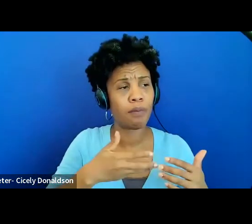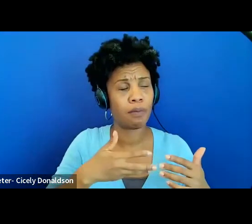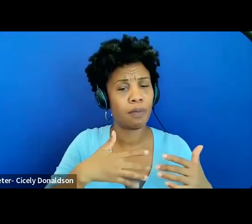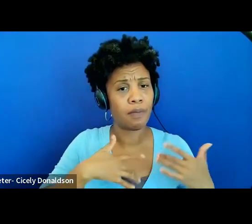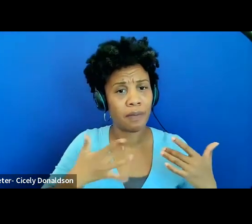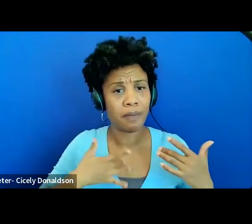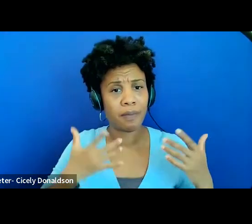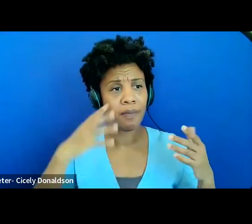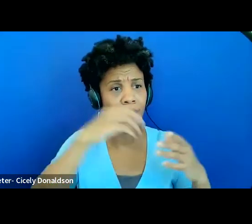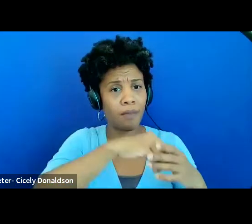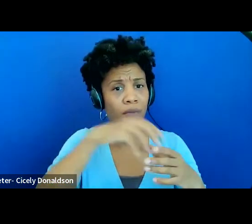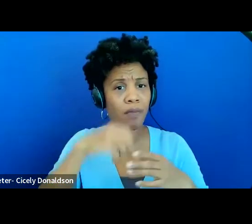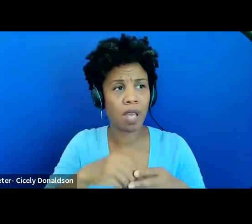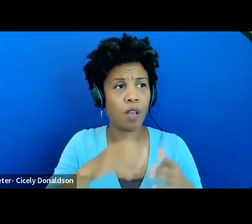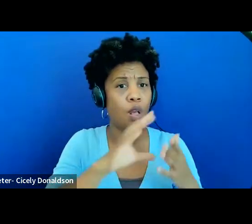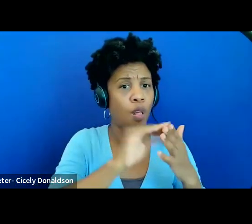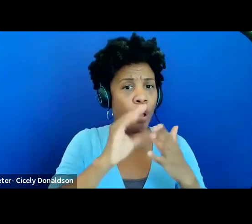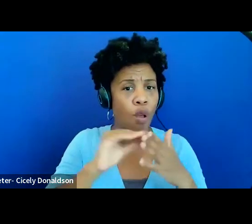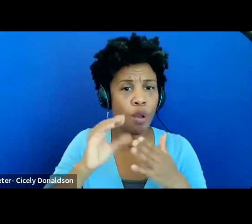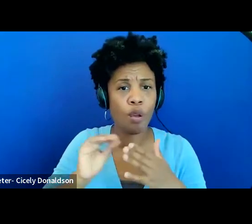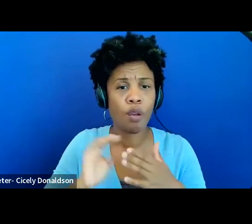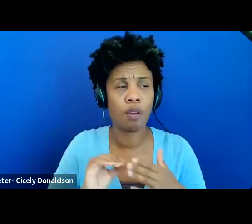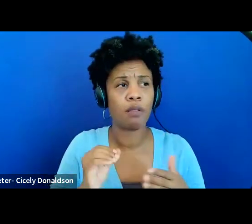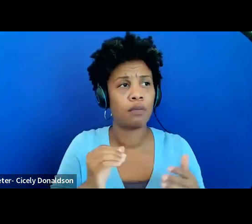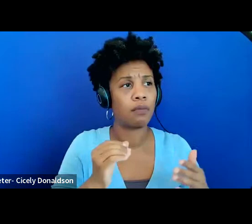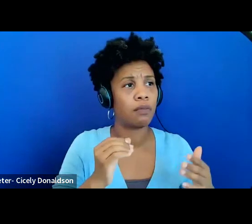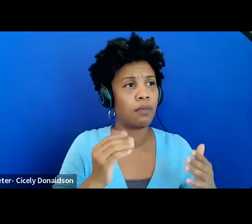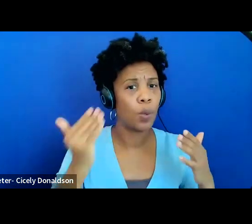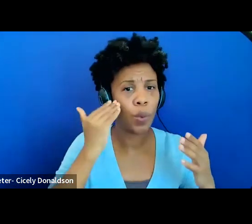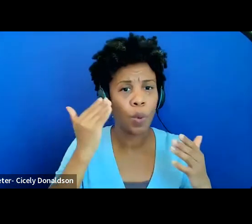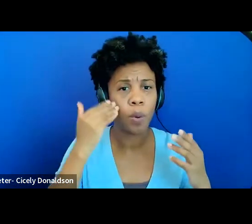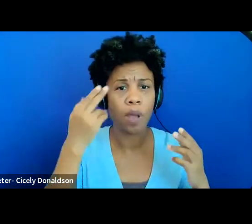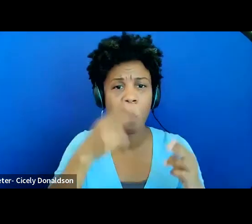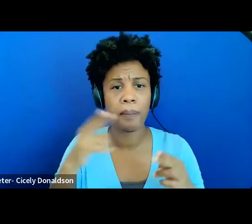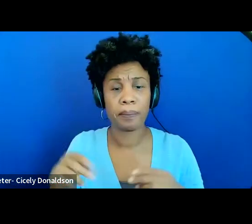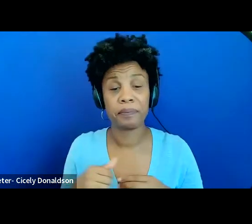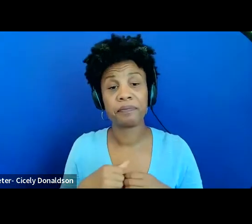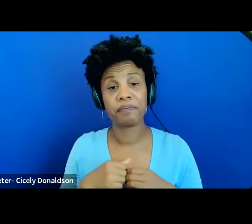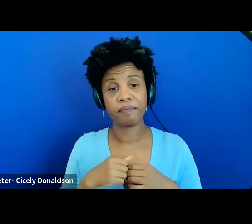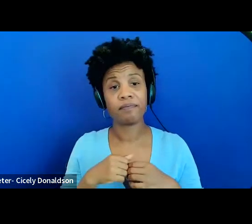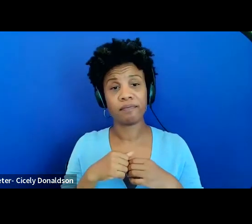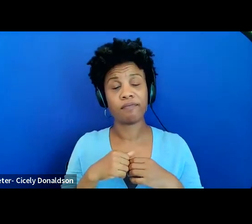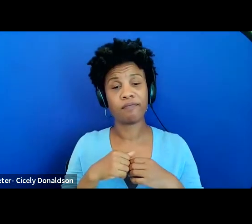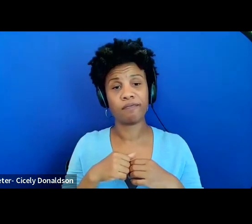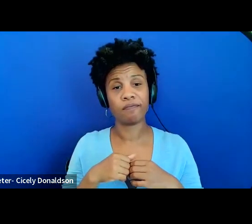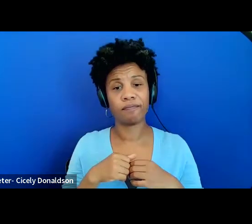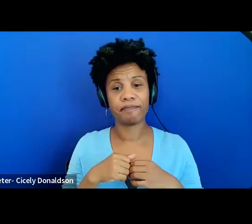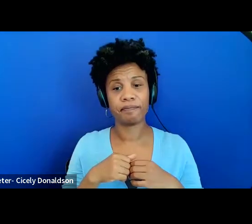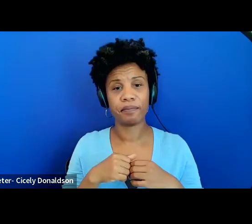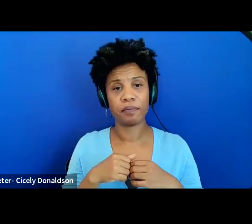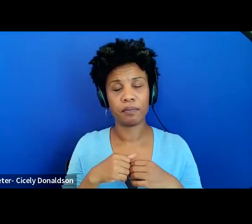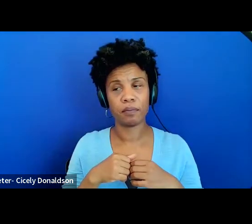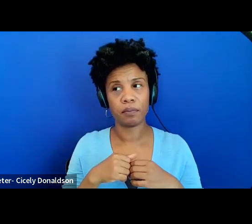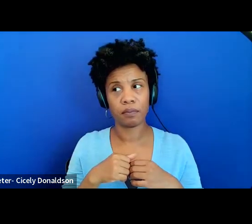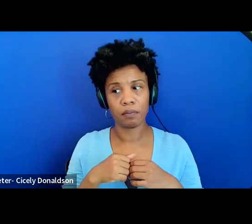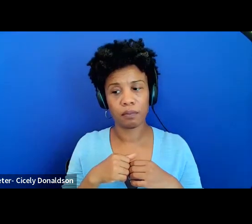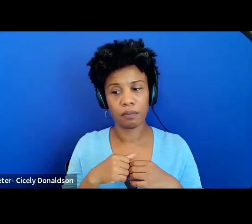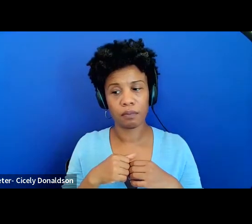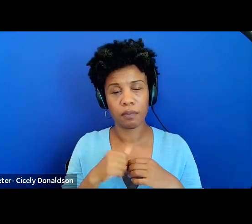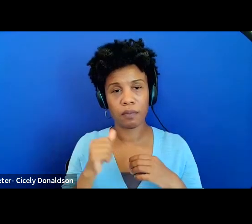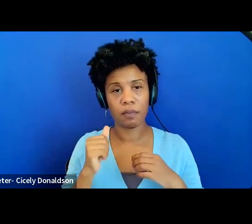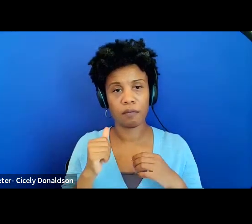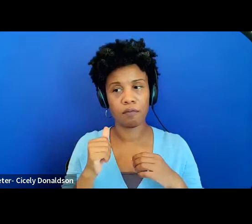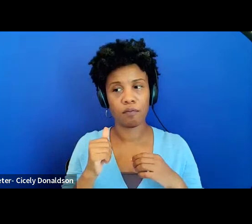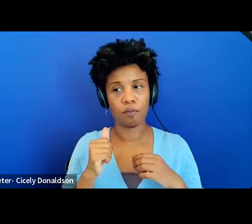gain exposure. Throughout the pandemic, persons with disabilities received the WIP, as government